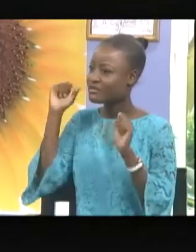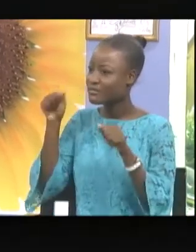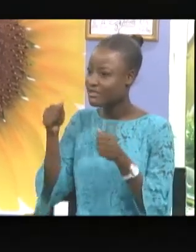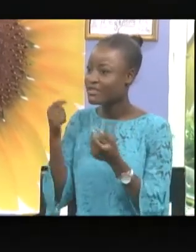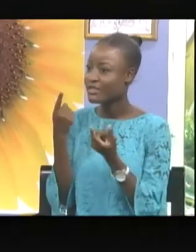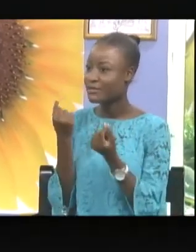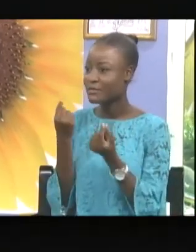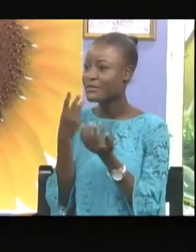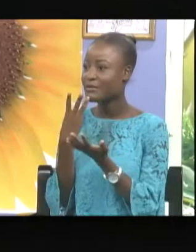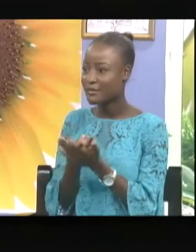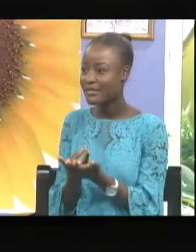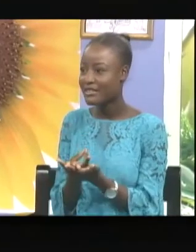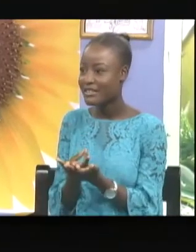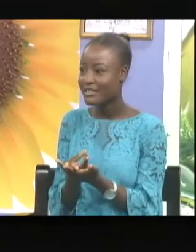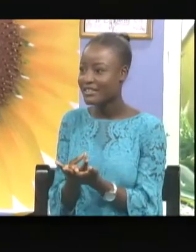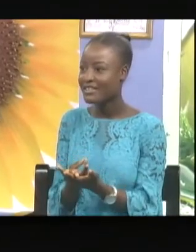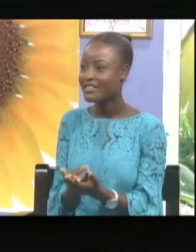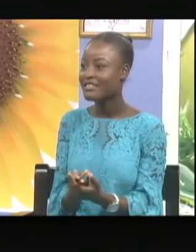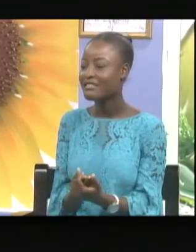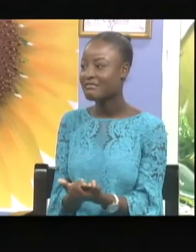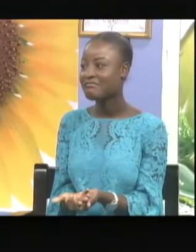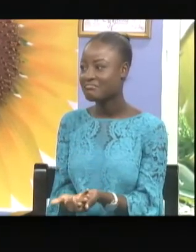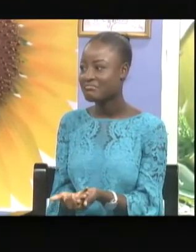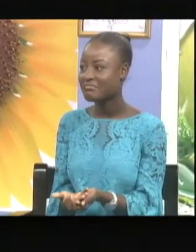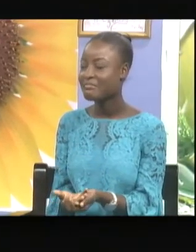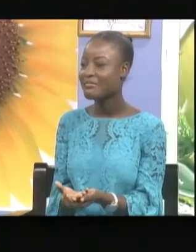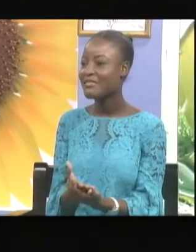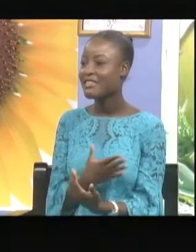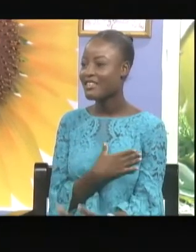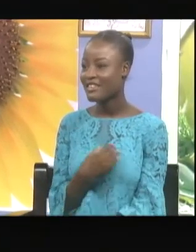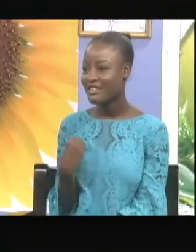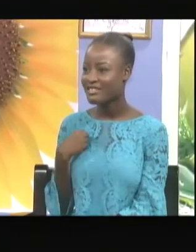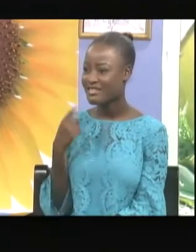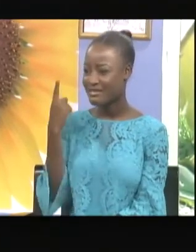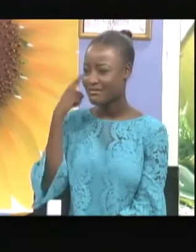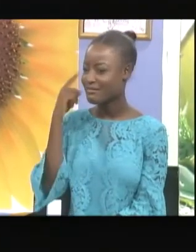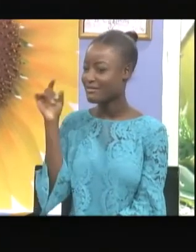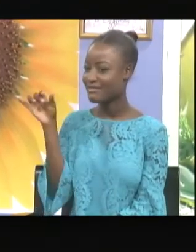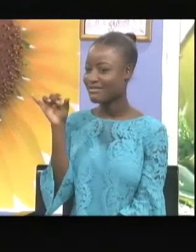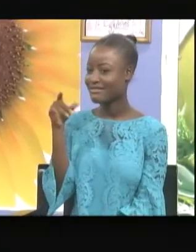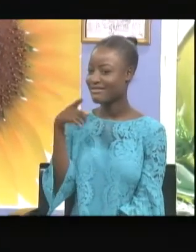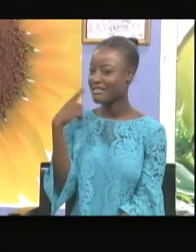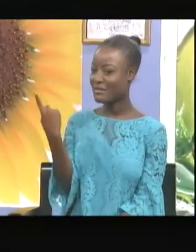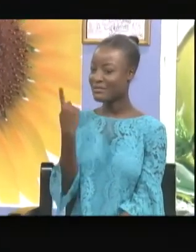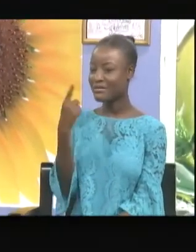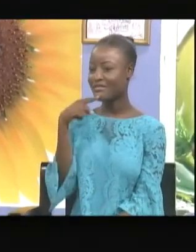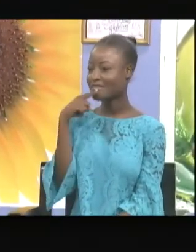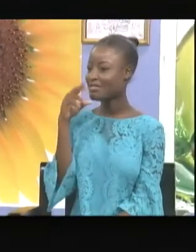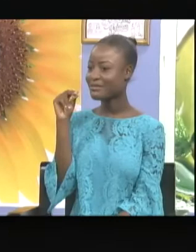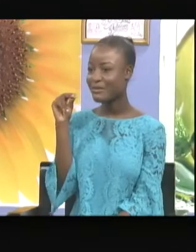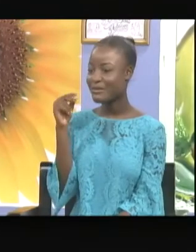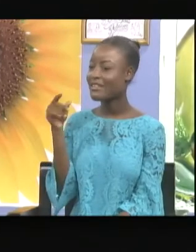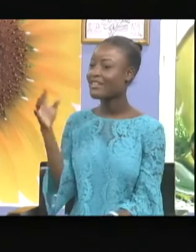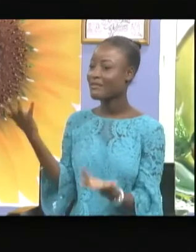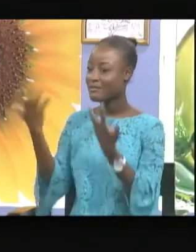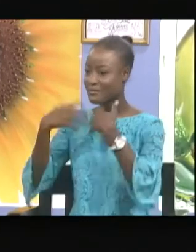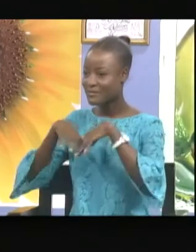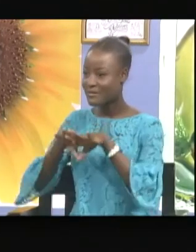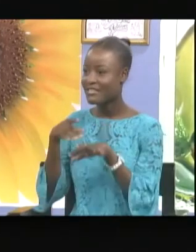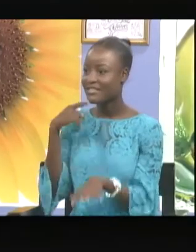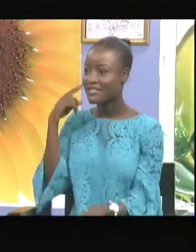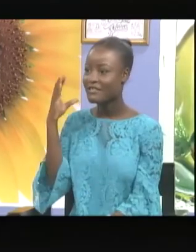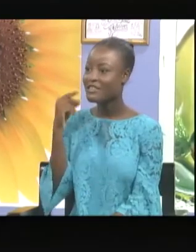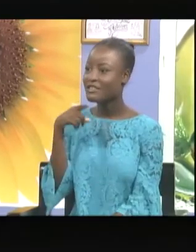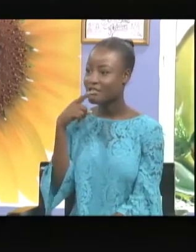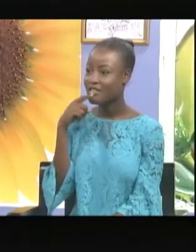improve my life. And I also think that it is good for deaf people. Not because